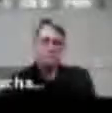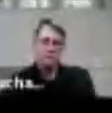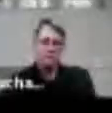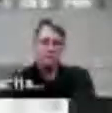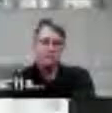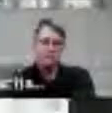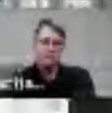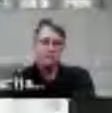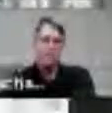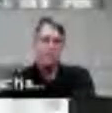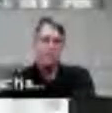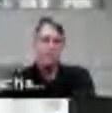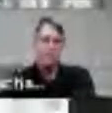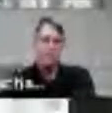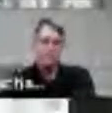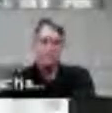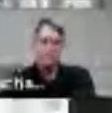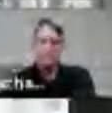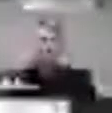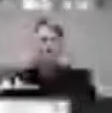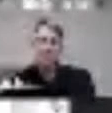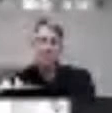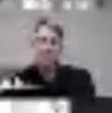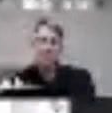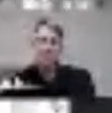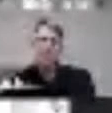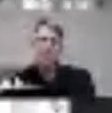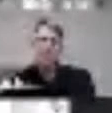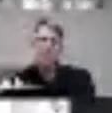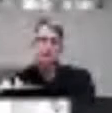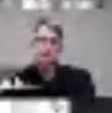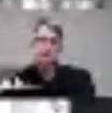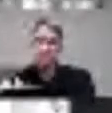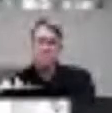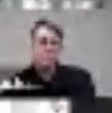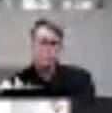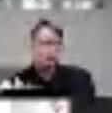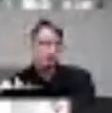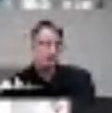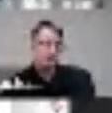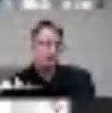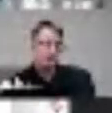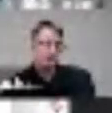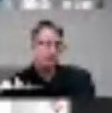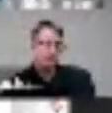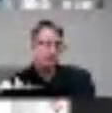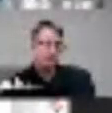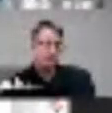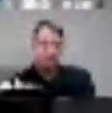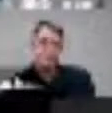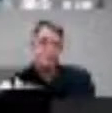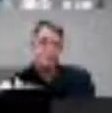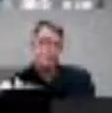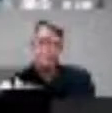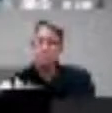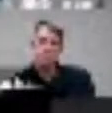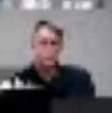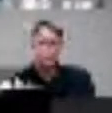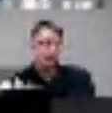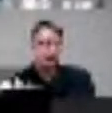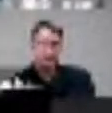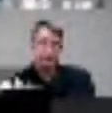So I'm going to have Danielle pull that up for everybody, and I apologize for getting this revised version out. I think in order to discuss